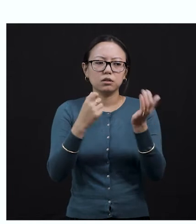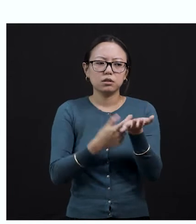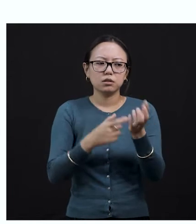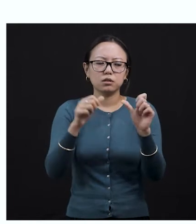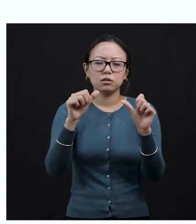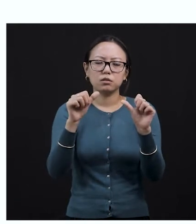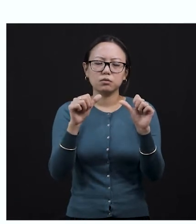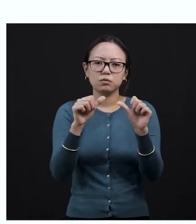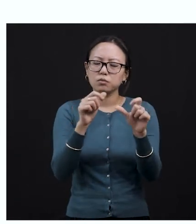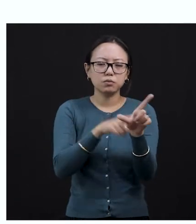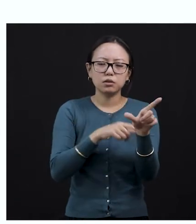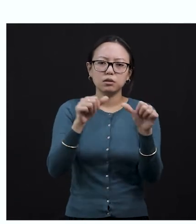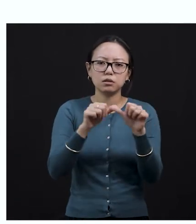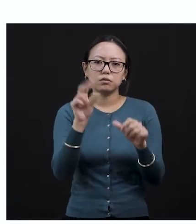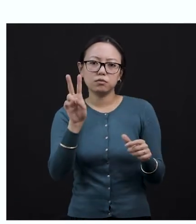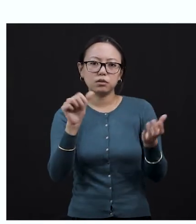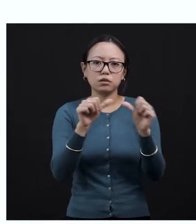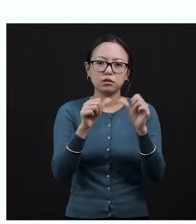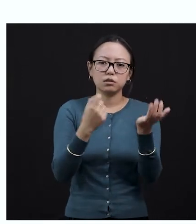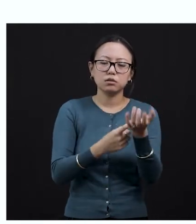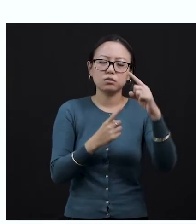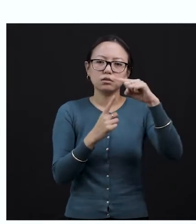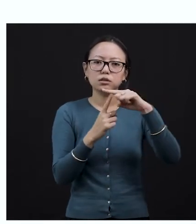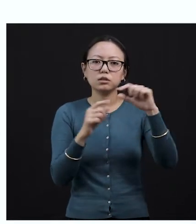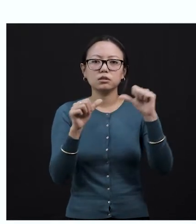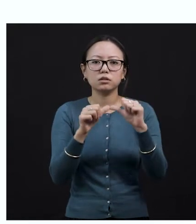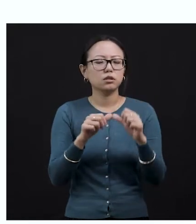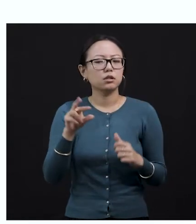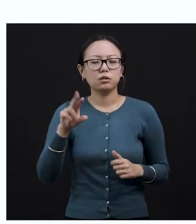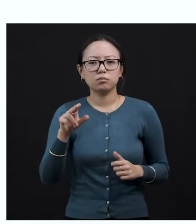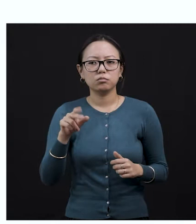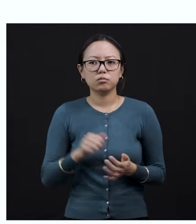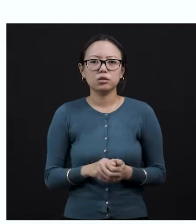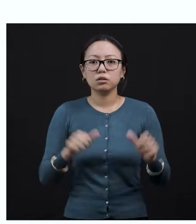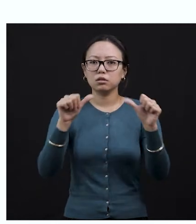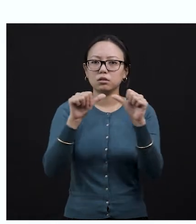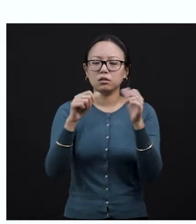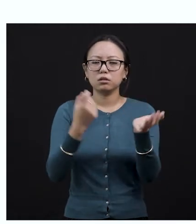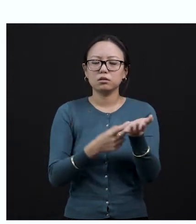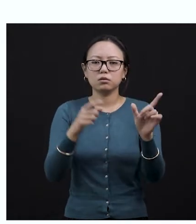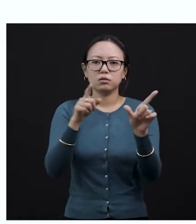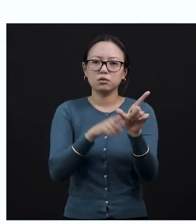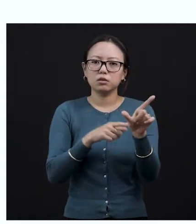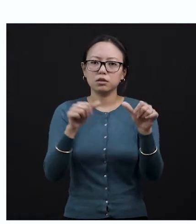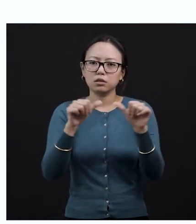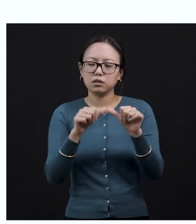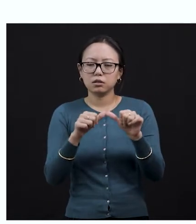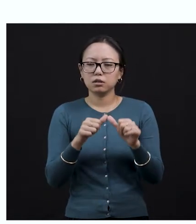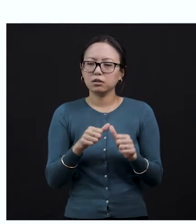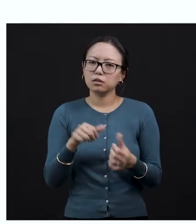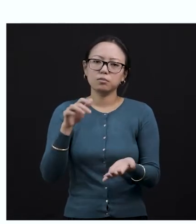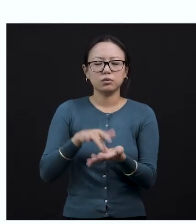was Aryavarta belongs to the Aryan people. Okay, now we have two main